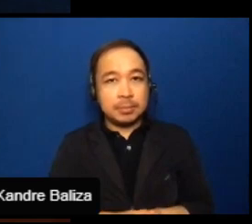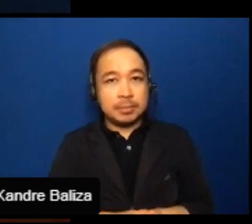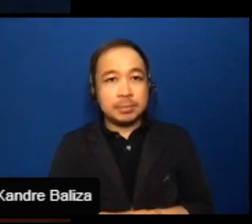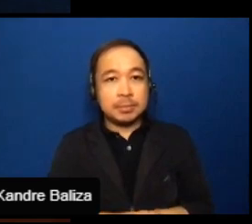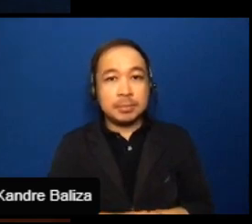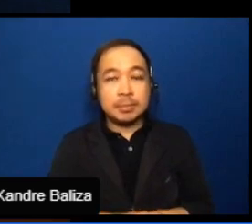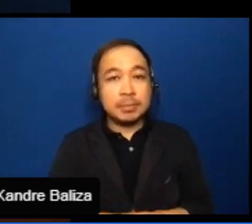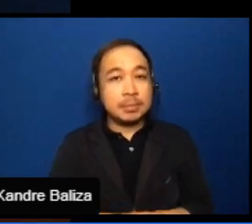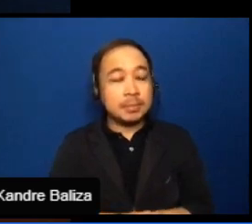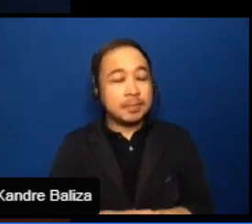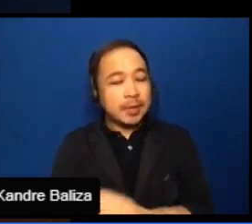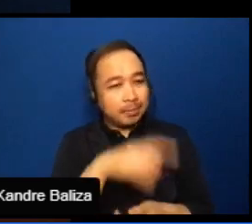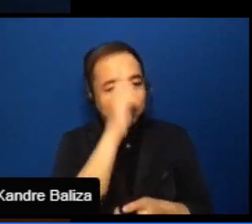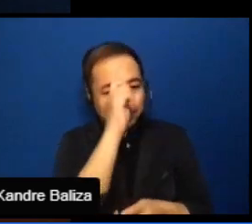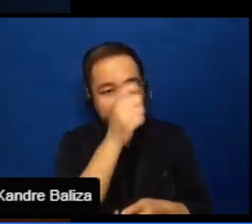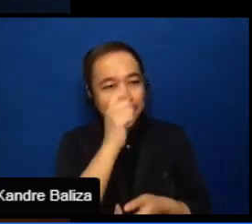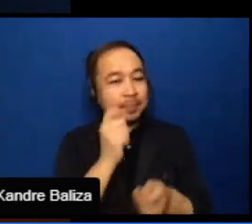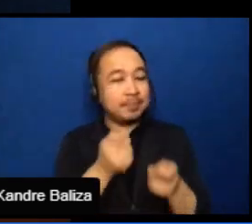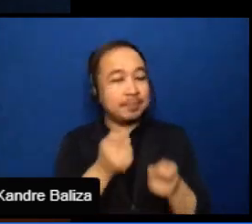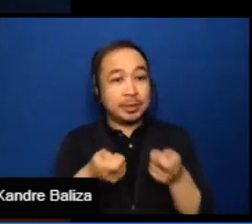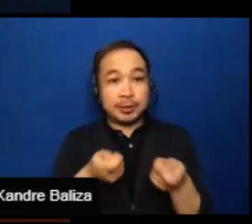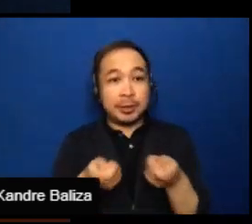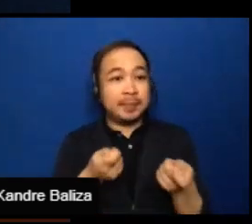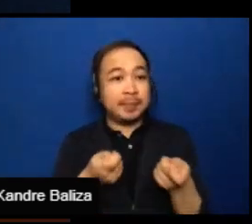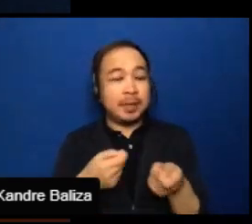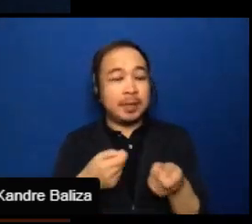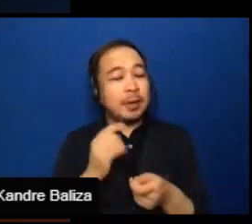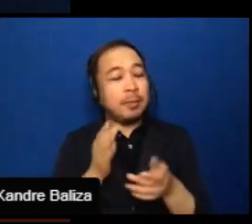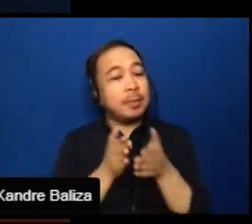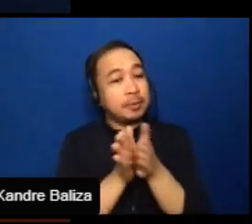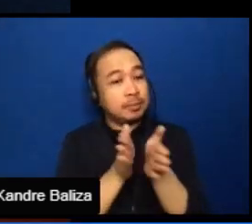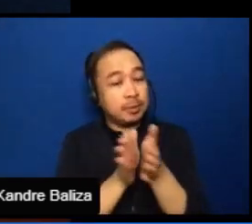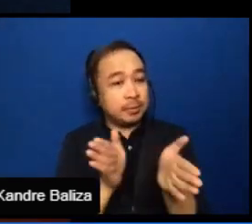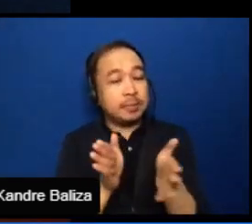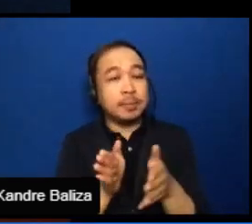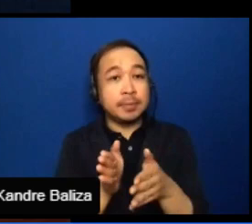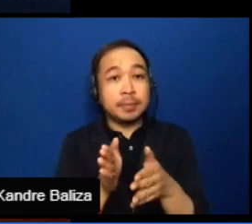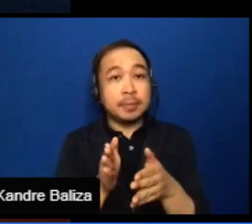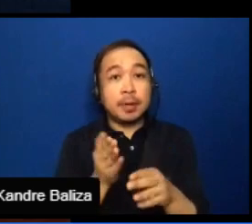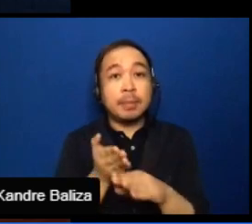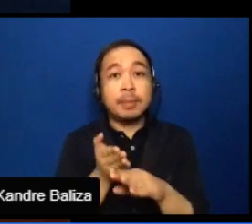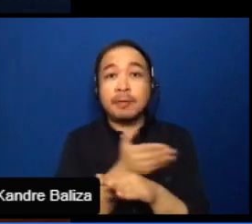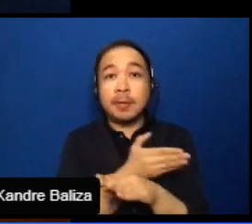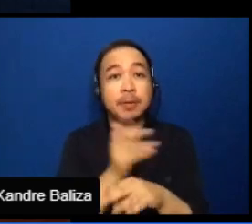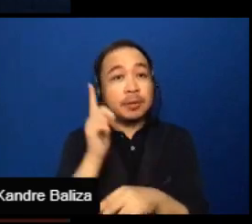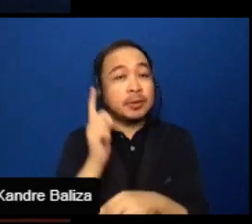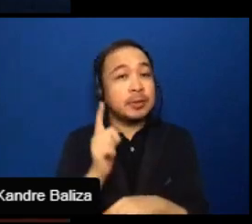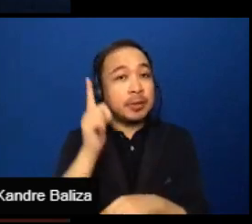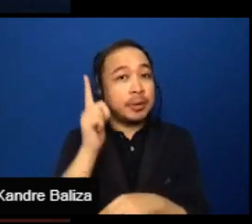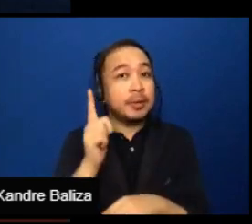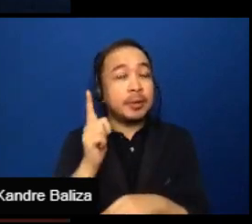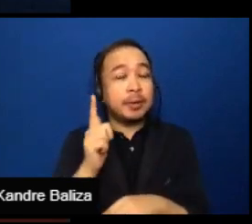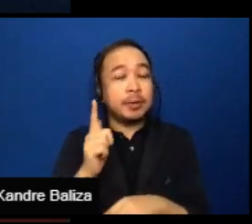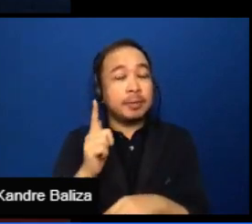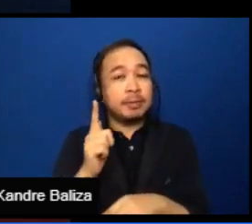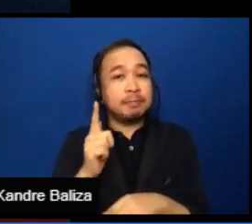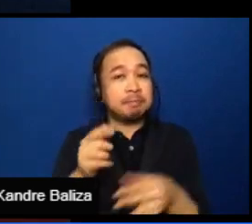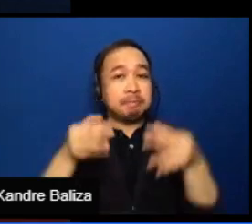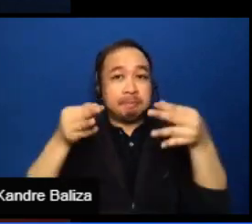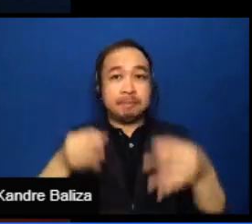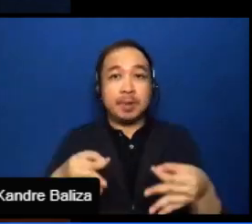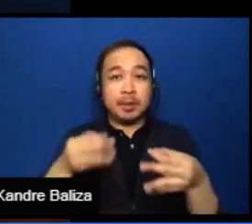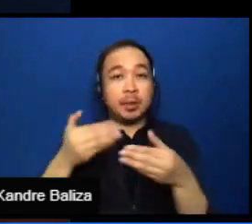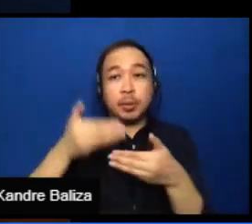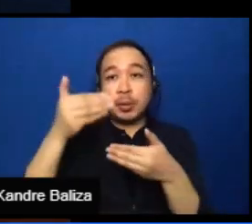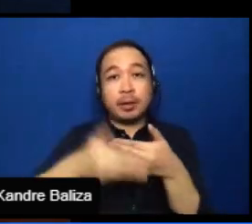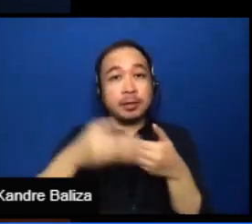Madam Chair, as discussed with you, before we take up, you formally take up the next agenda item,